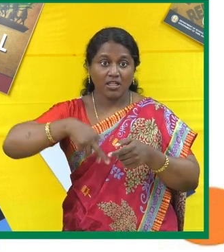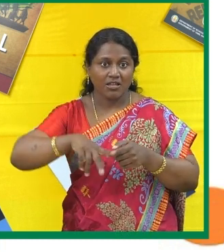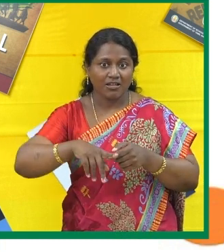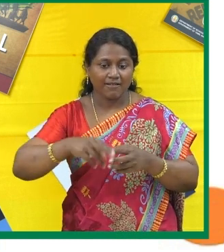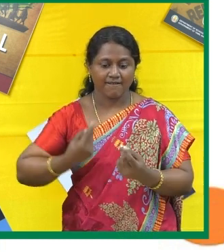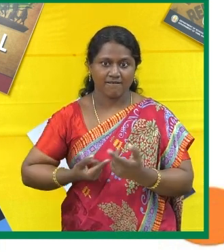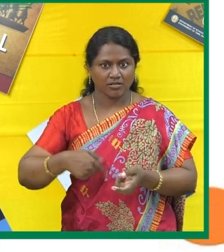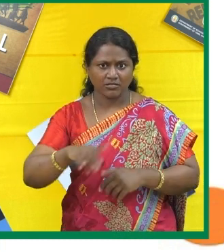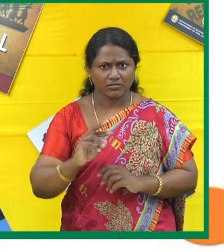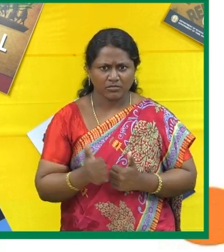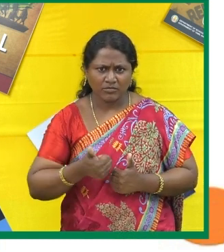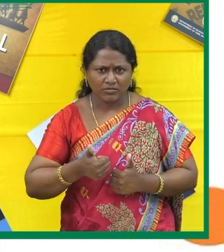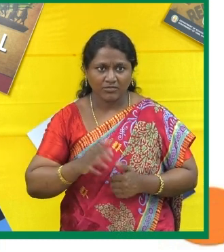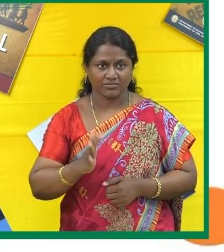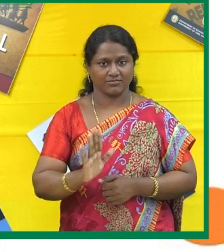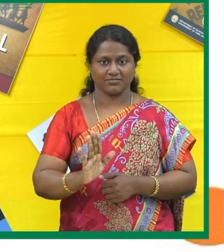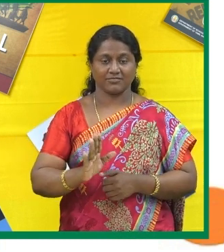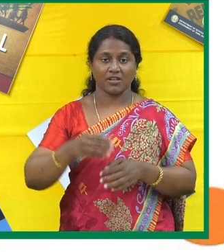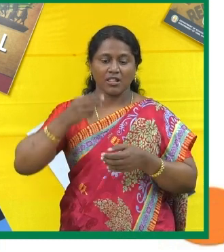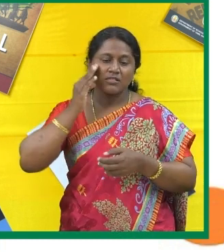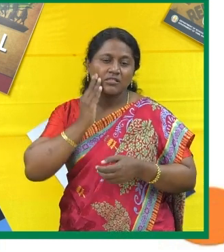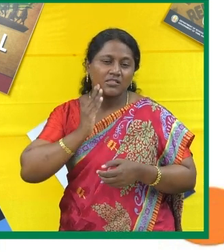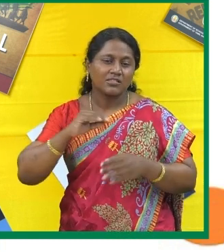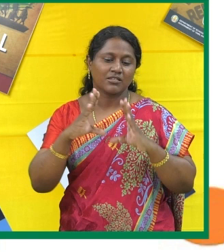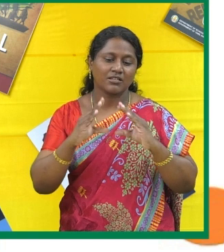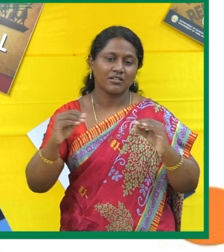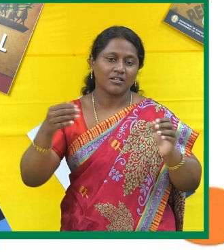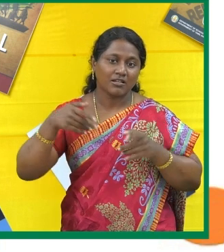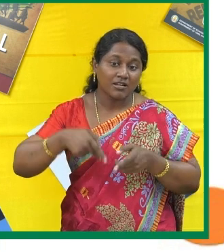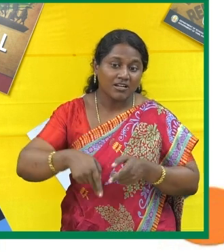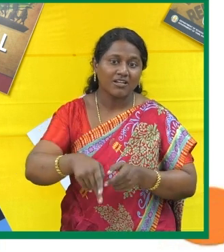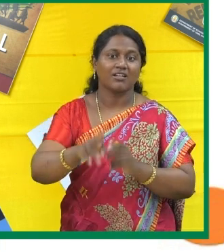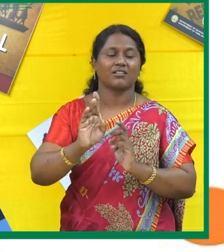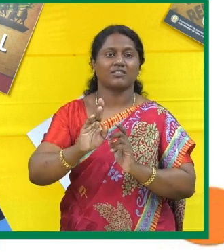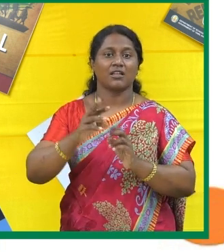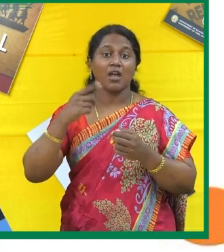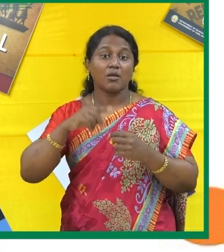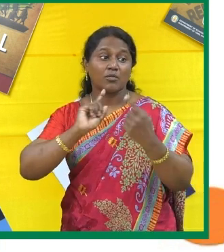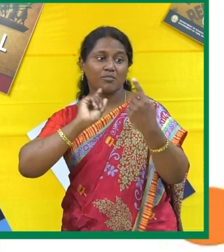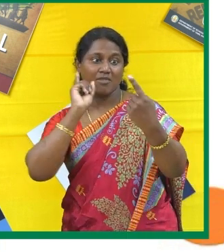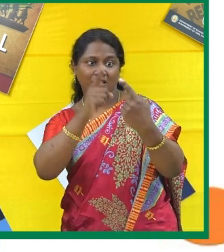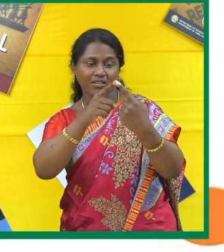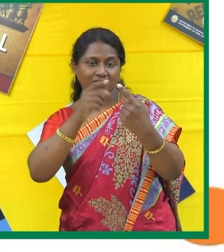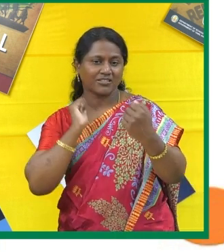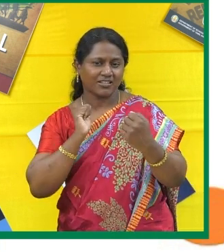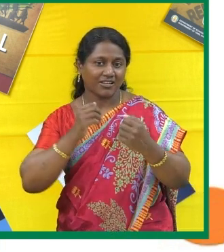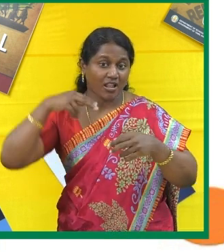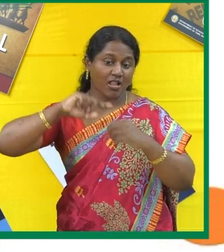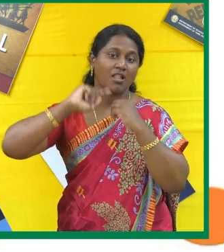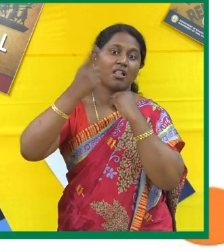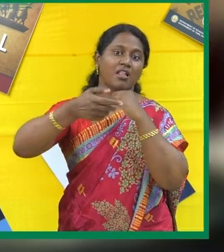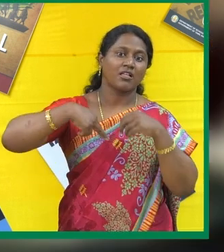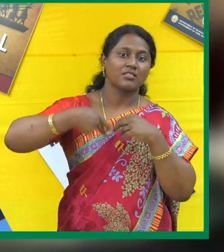So, but they are not hurrying, but they are not turning from the goal. They are going towards the goal, but not in a hurry. See the picture,